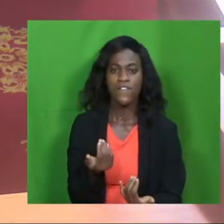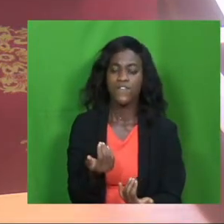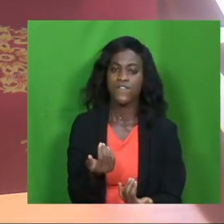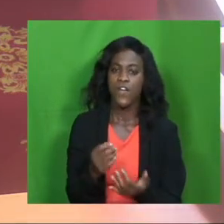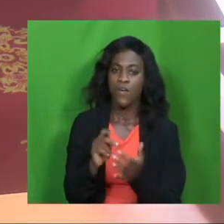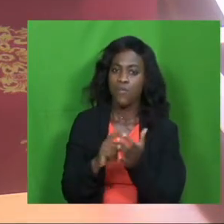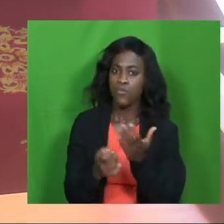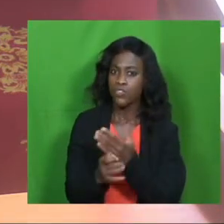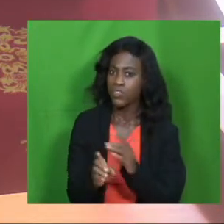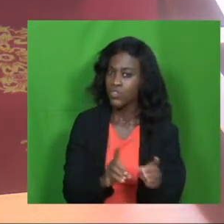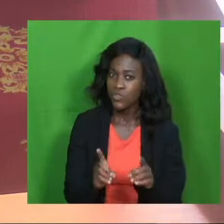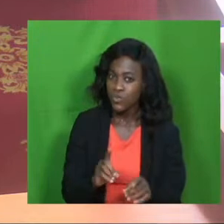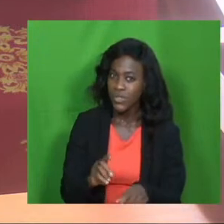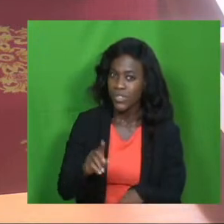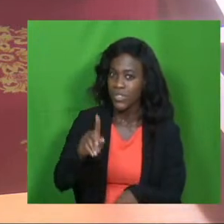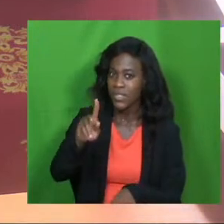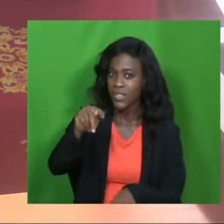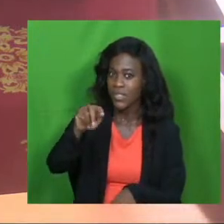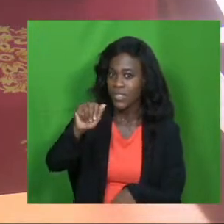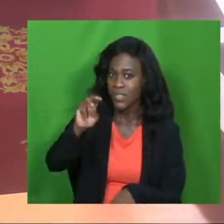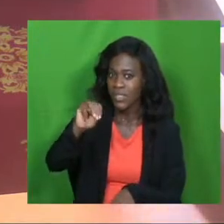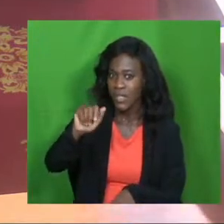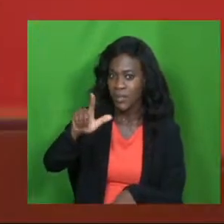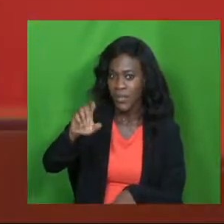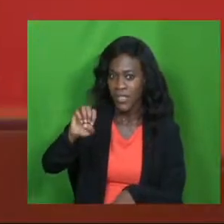constituency. Thank you.